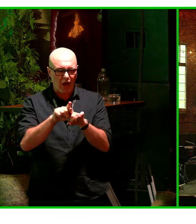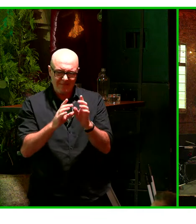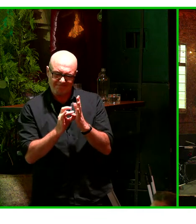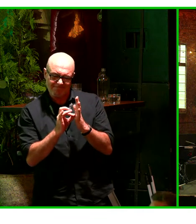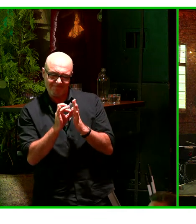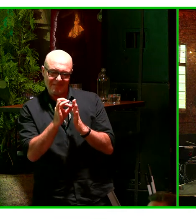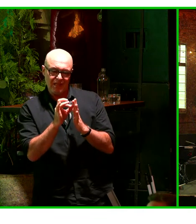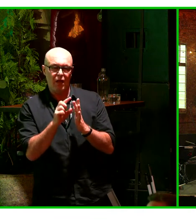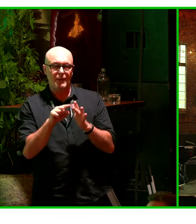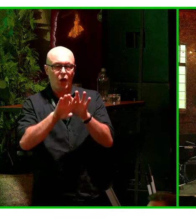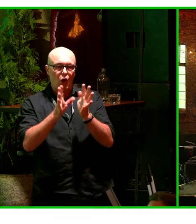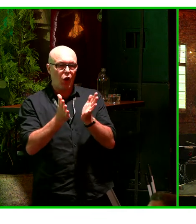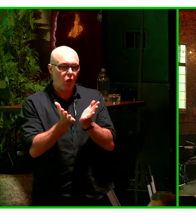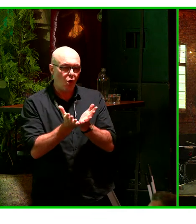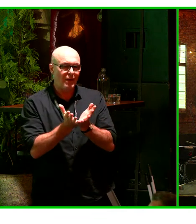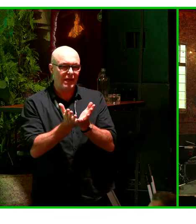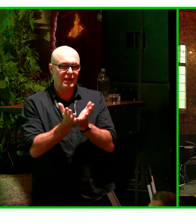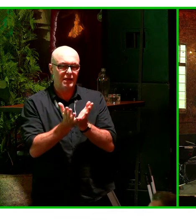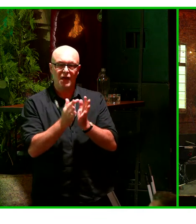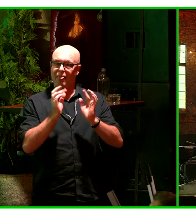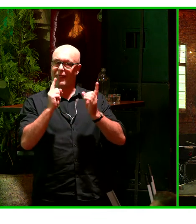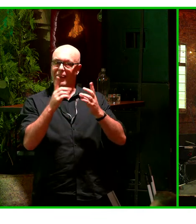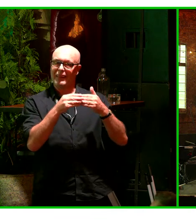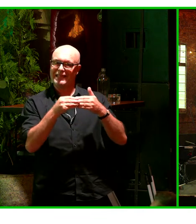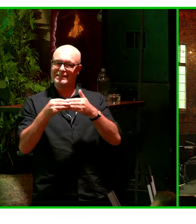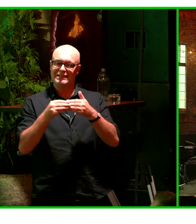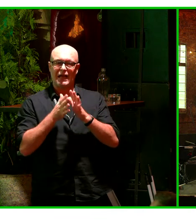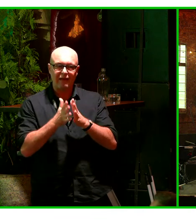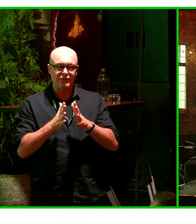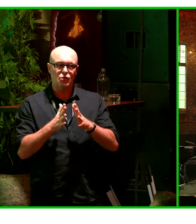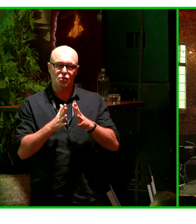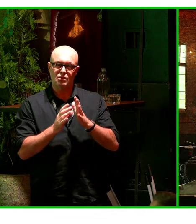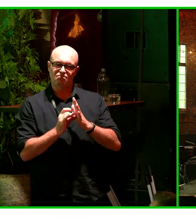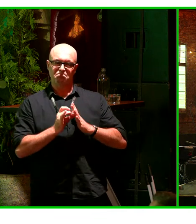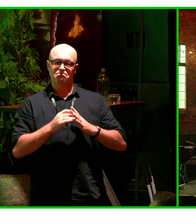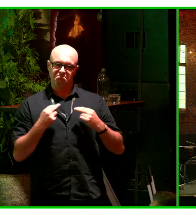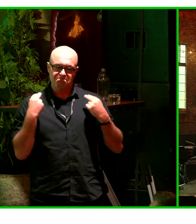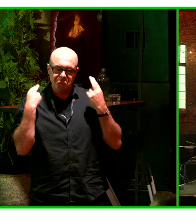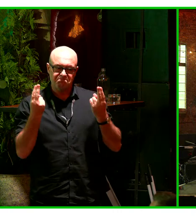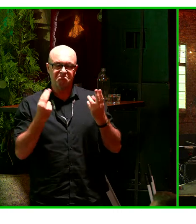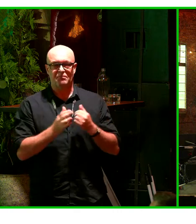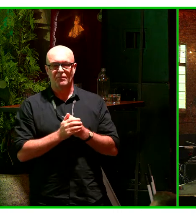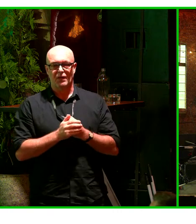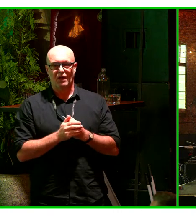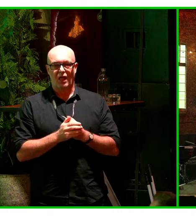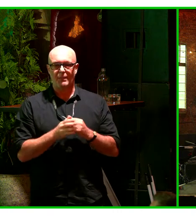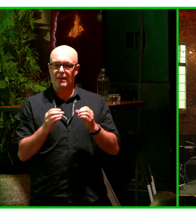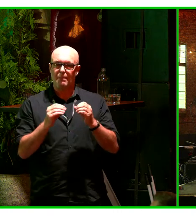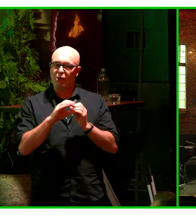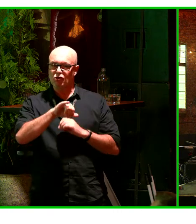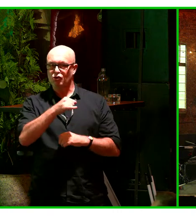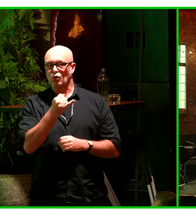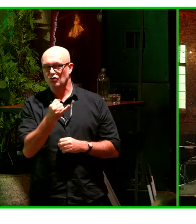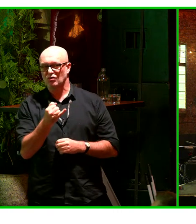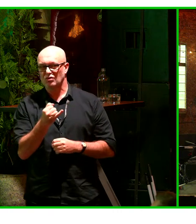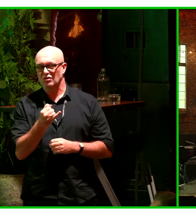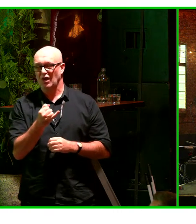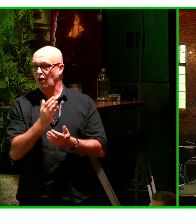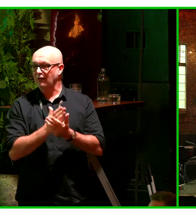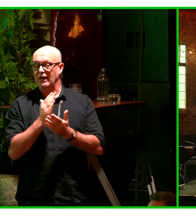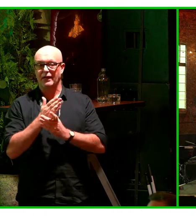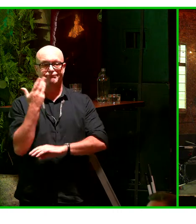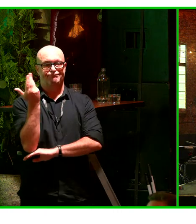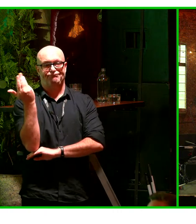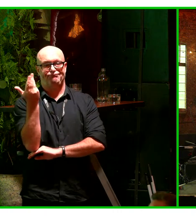But globally, leaders need to step up to the plate. And it's no good Boris Johnson, in all honesty, giving a very good speech